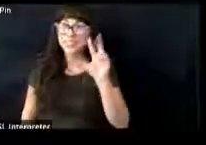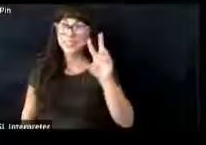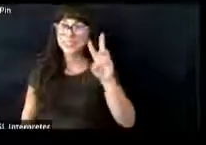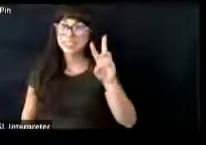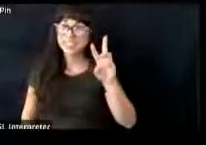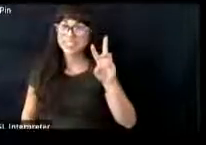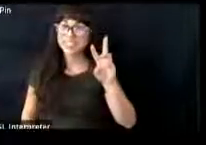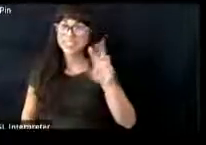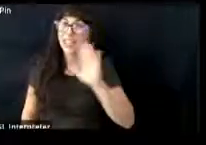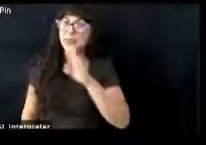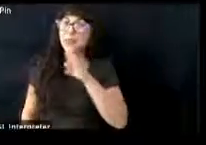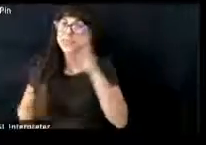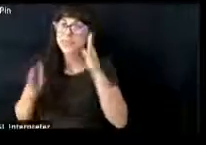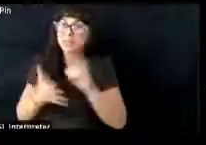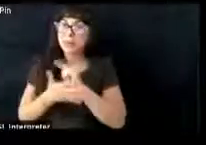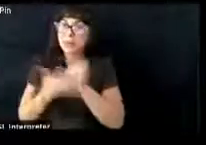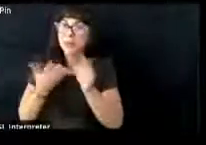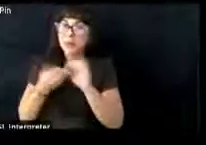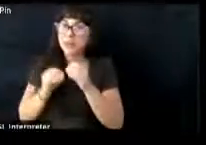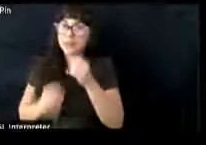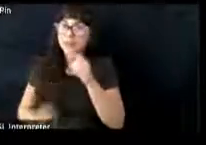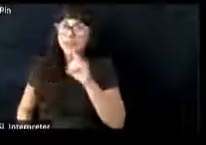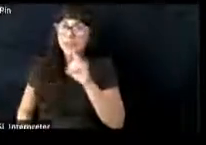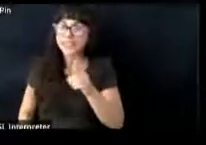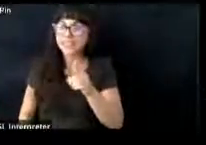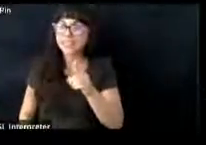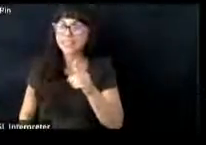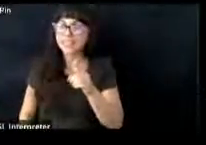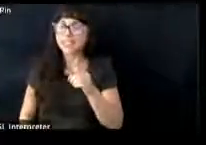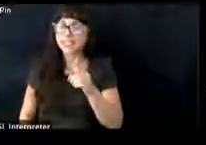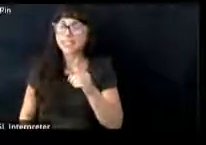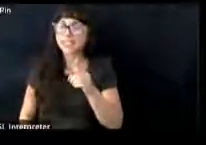(036), your speaker order number.